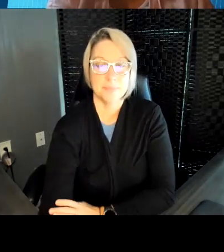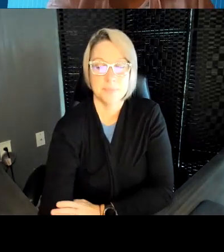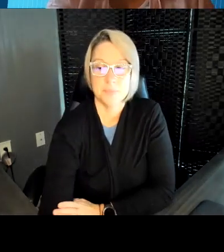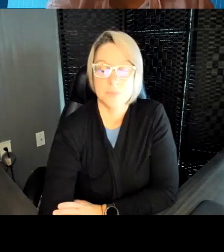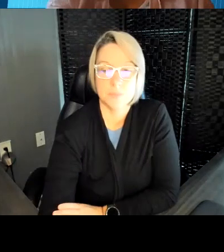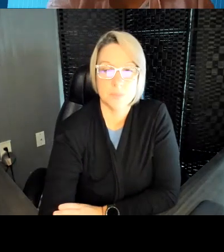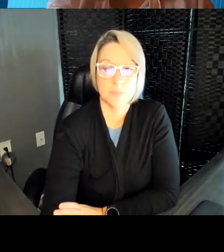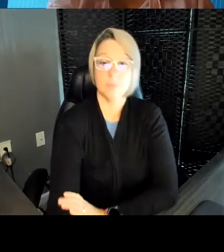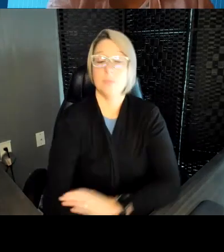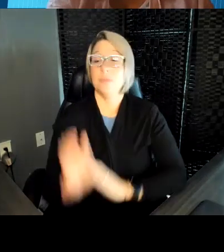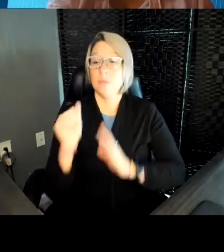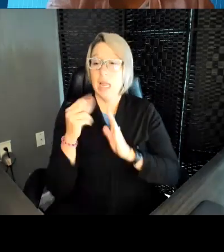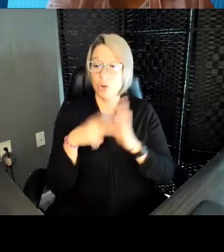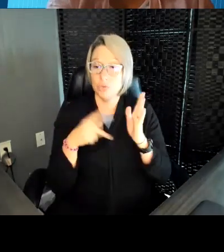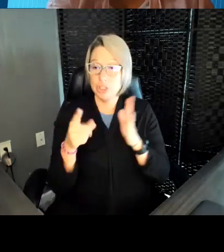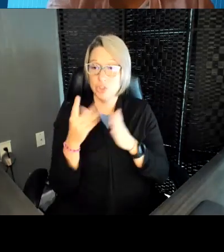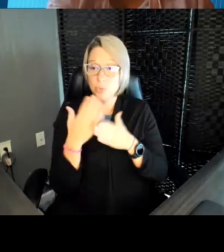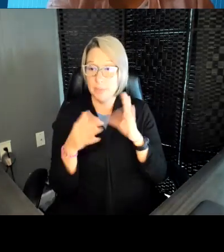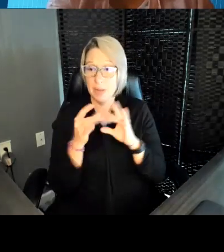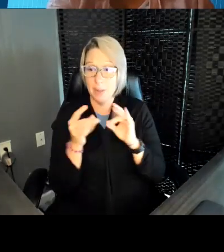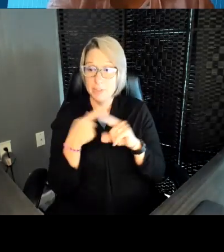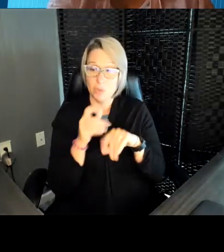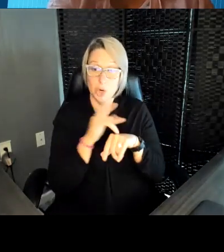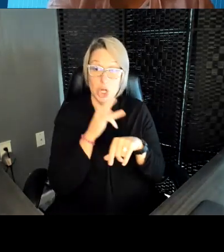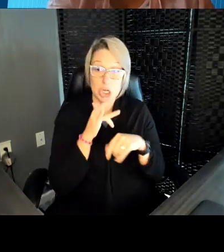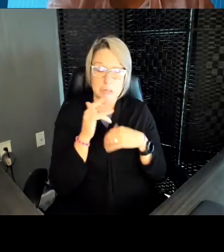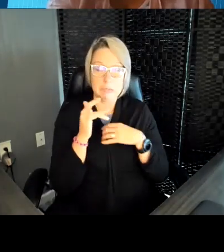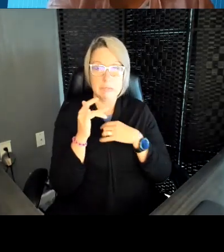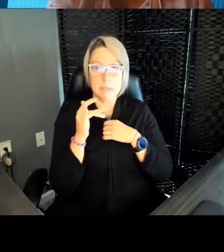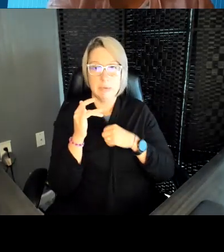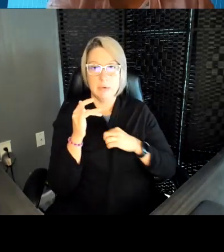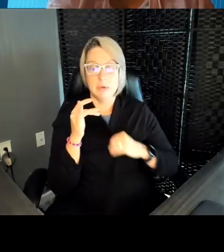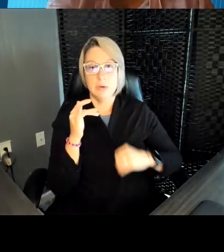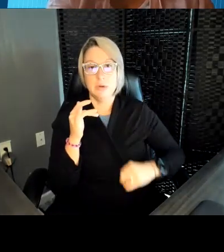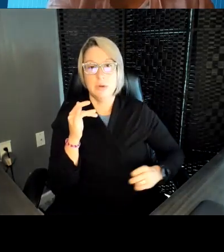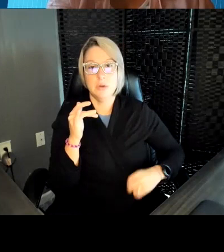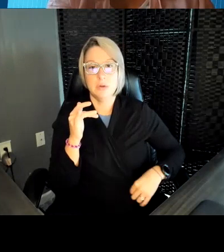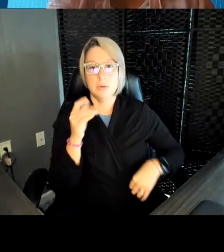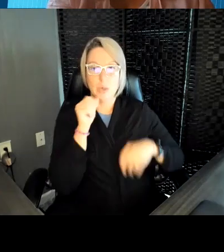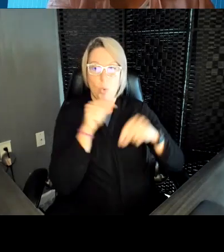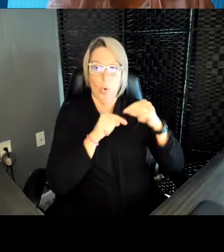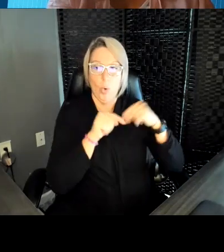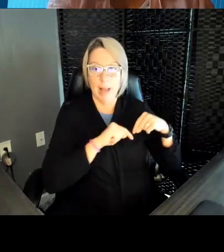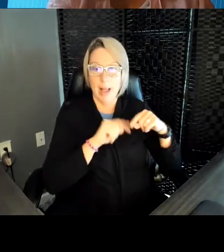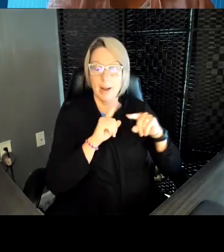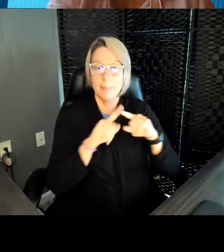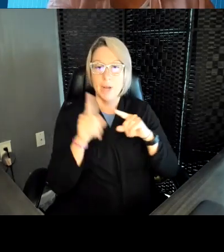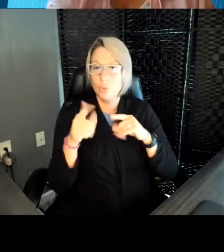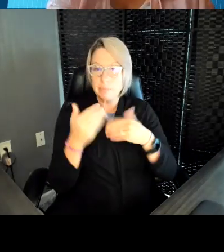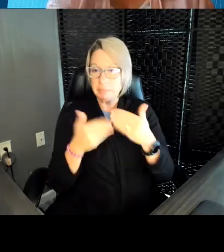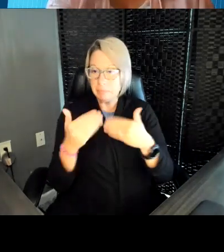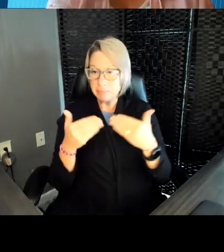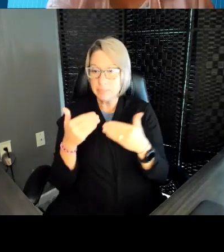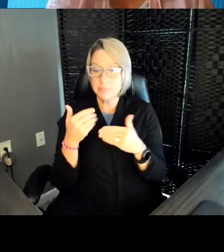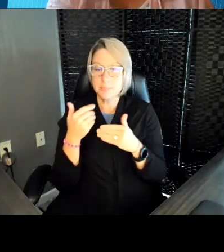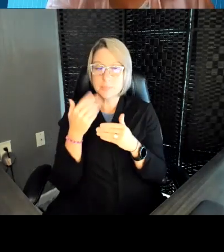I could read to you a few comments from earlier. I'm not sure, like, to go back. I feel like you went ahead, and